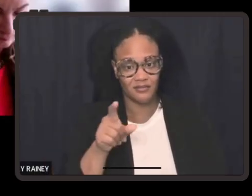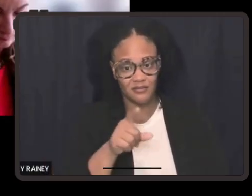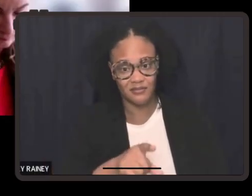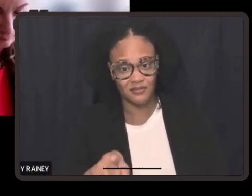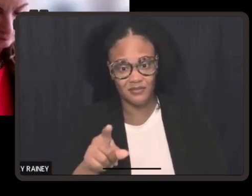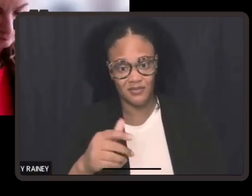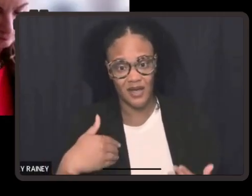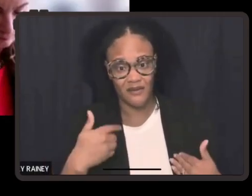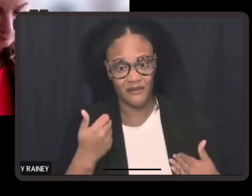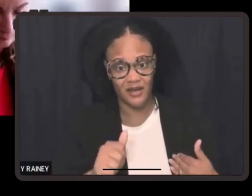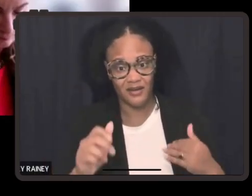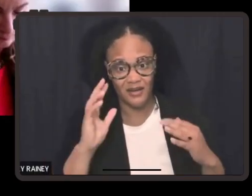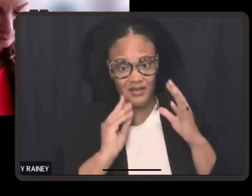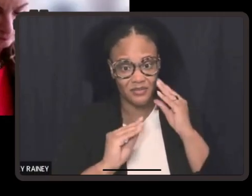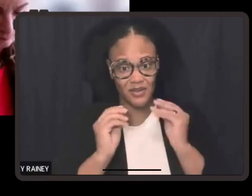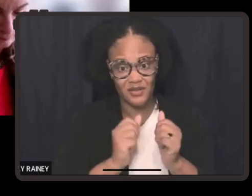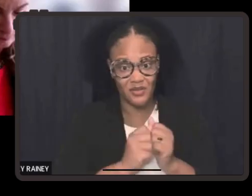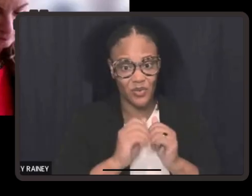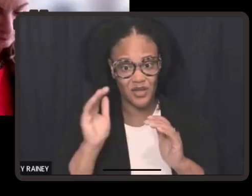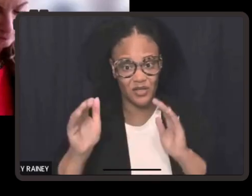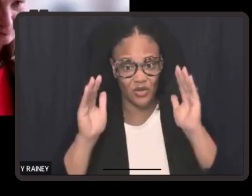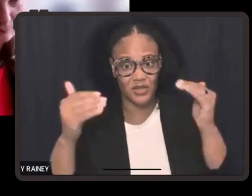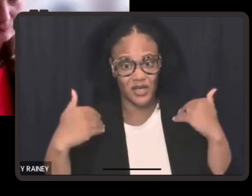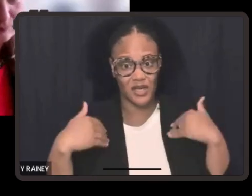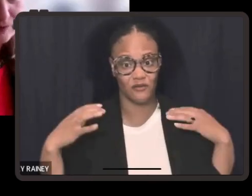I think her son is 27 years old.